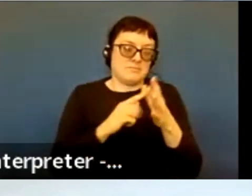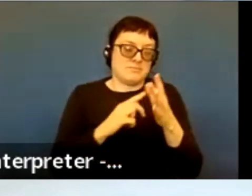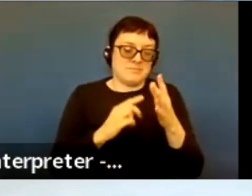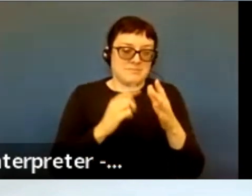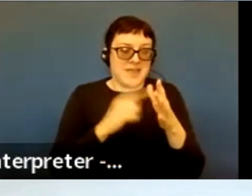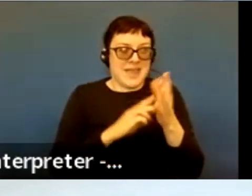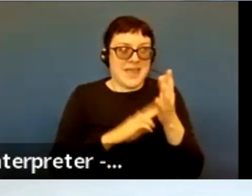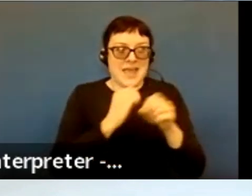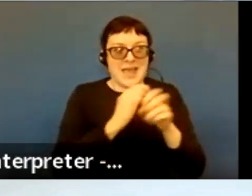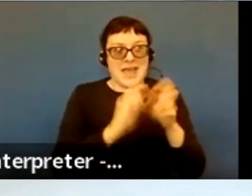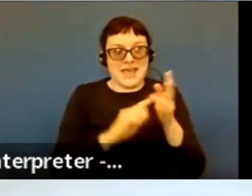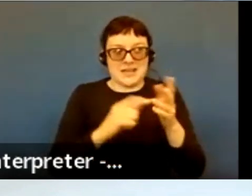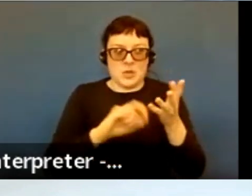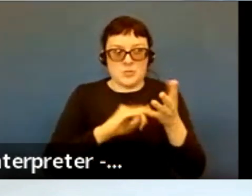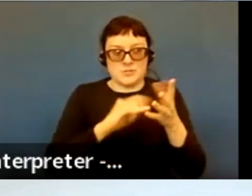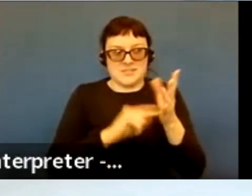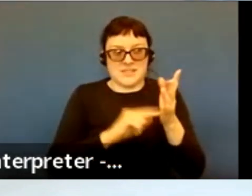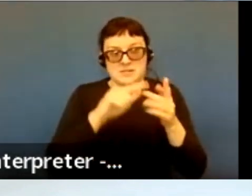white,